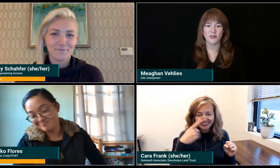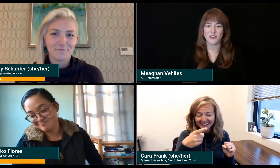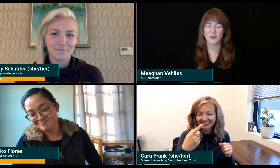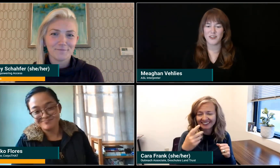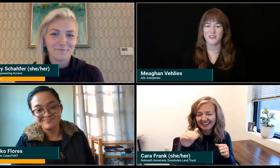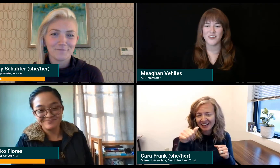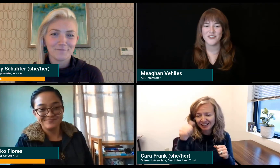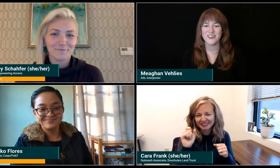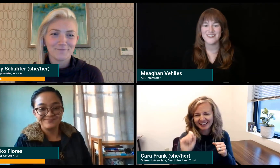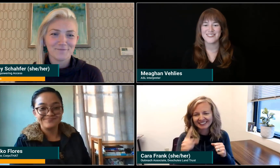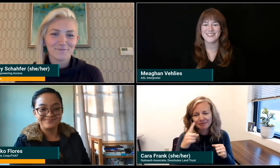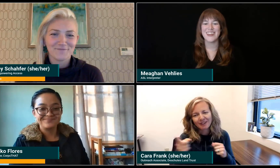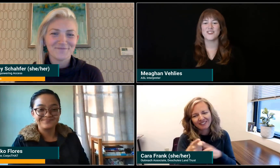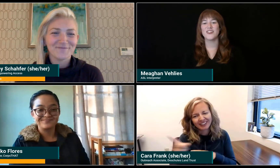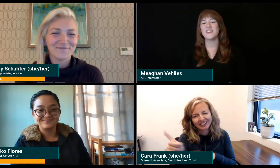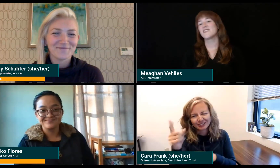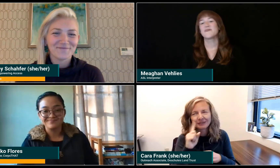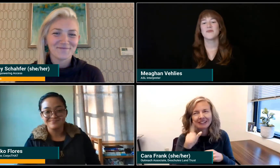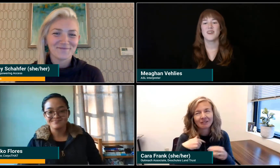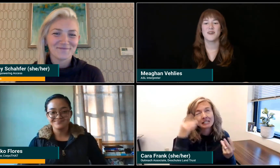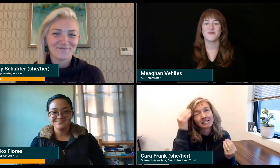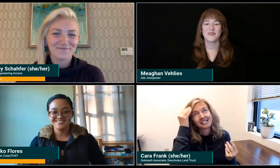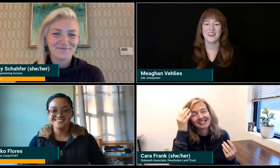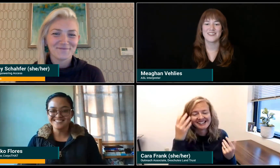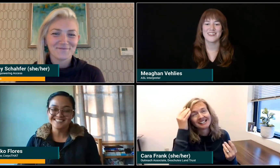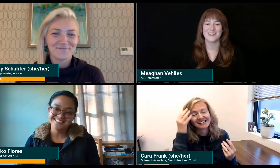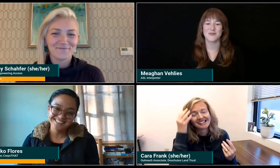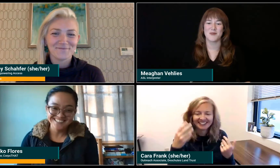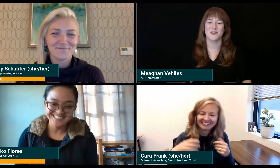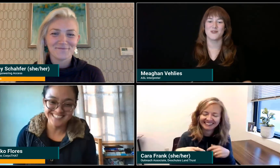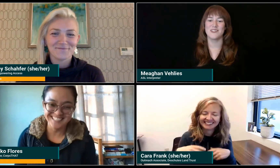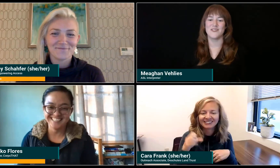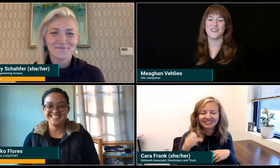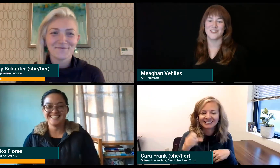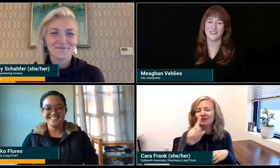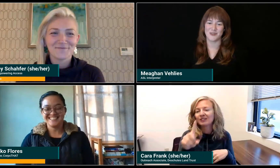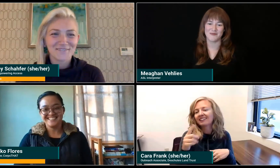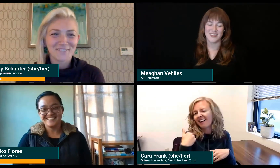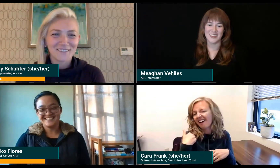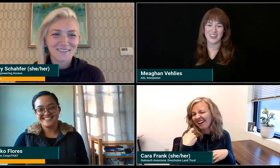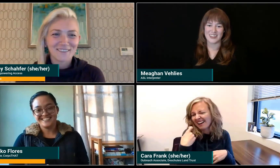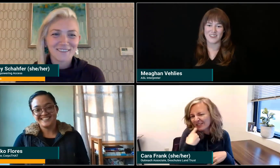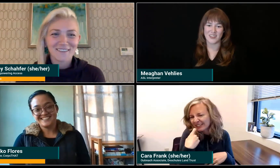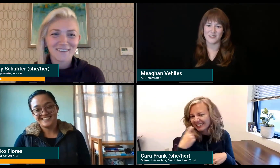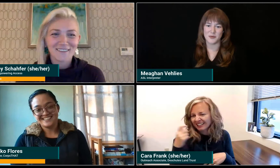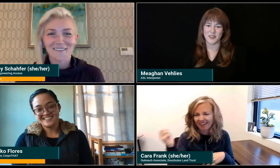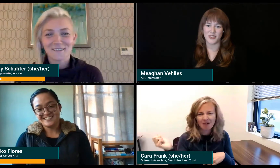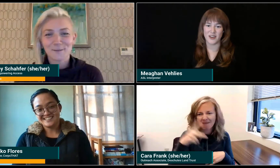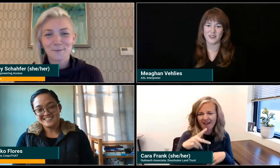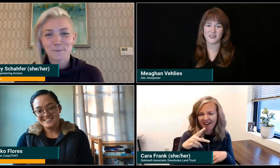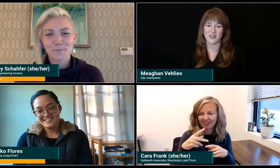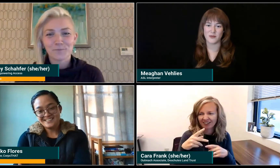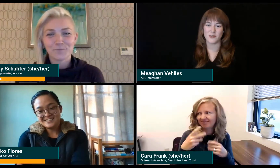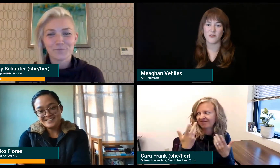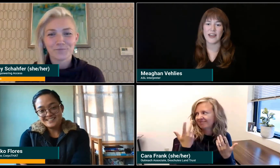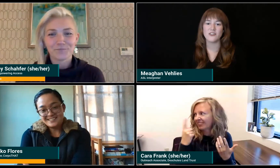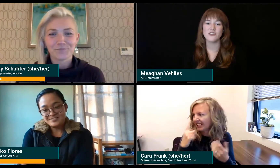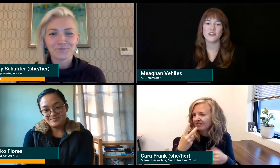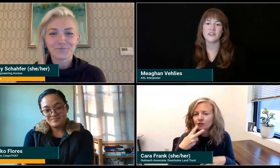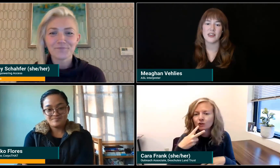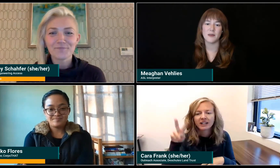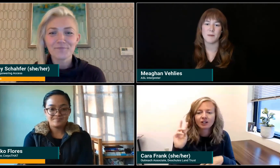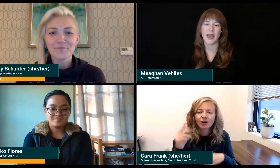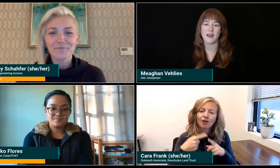Oh, you want to talk about your adventure? Yeah, sure. Ashley had asked about our most recent adventure, so I gave that a little bit of thought. So I